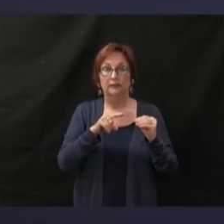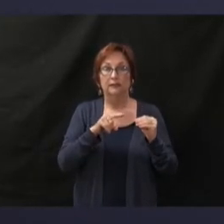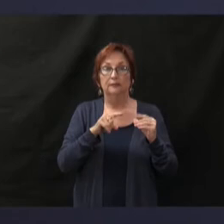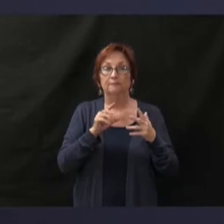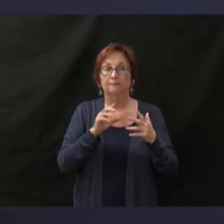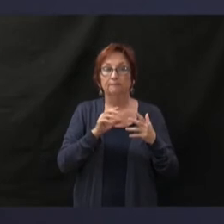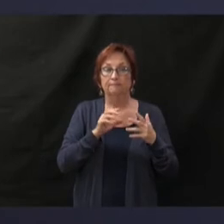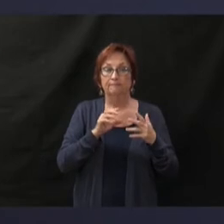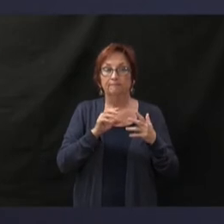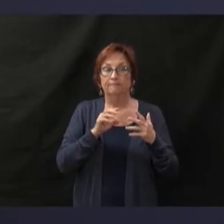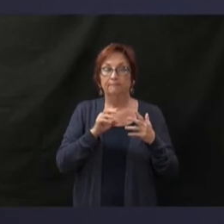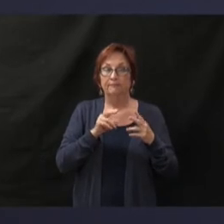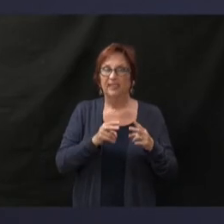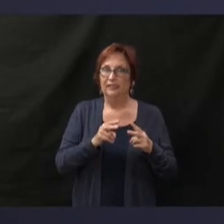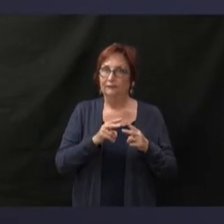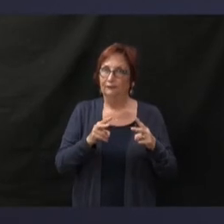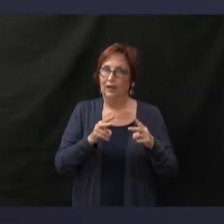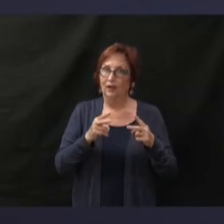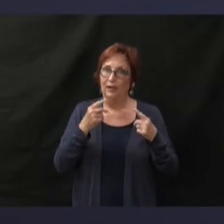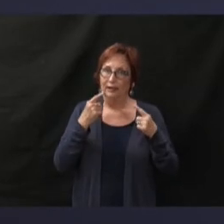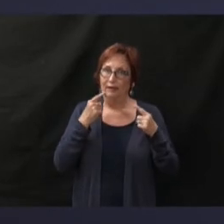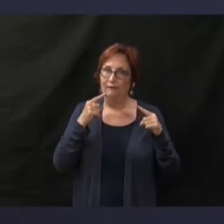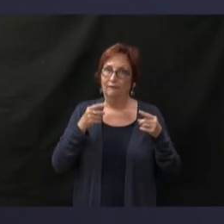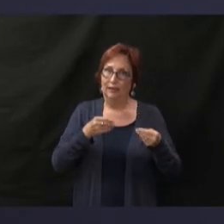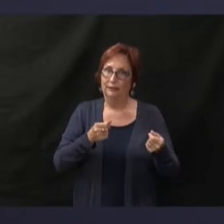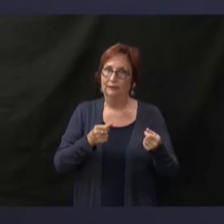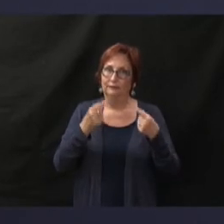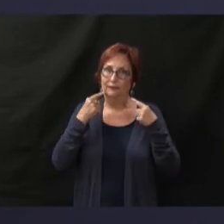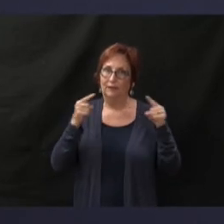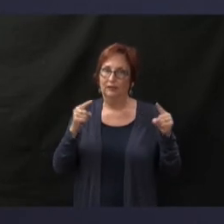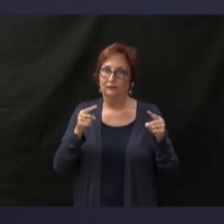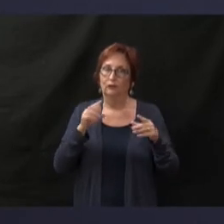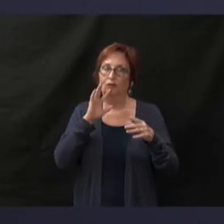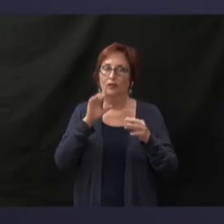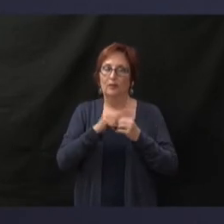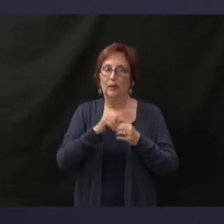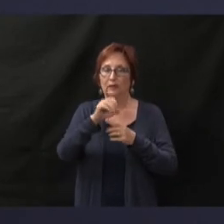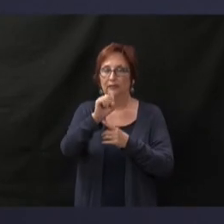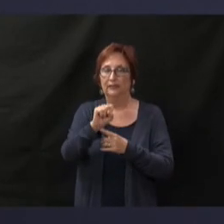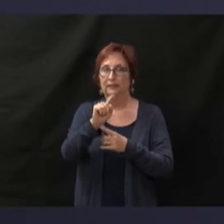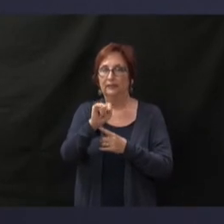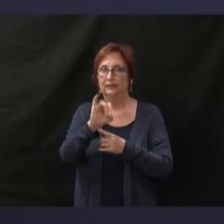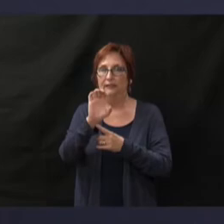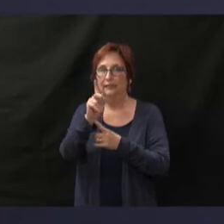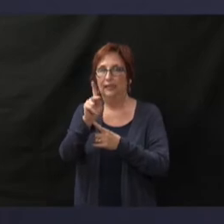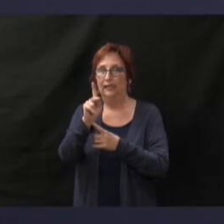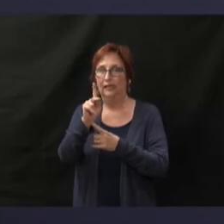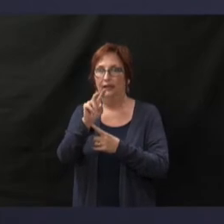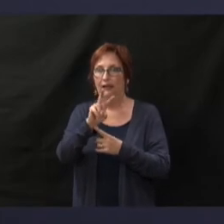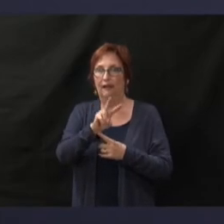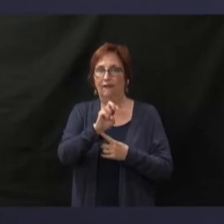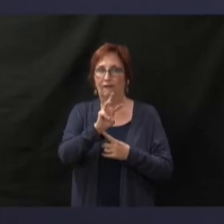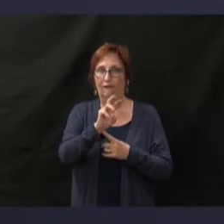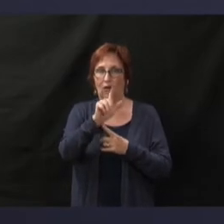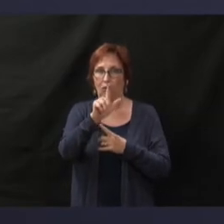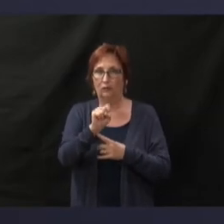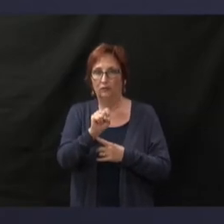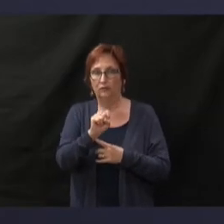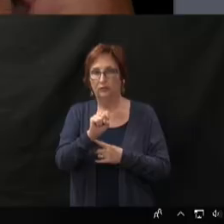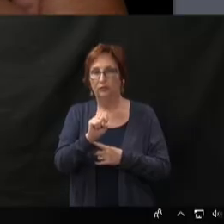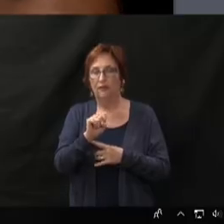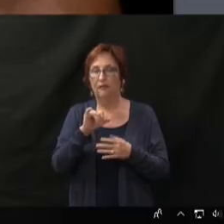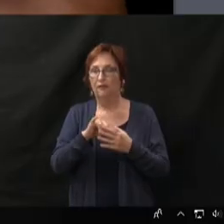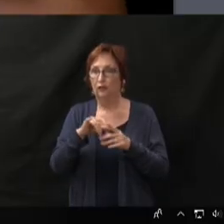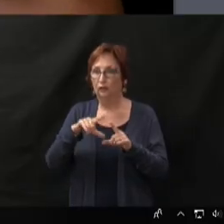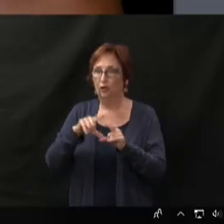very, very effective. We're talking about stick vowels. There is a